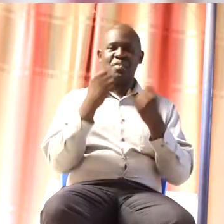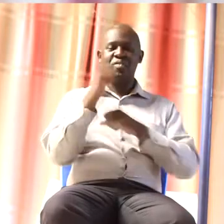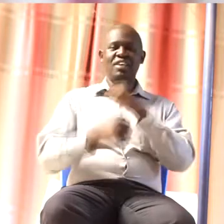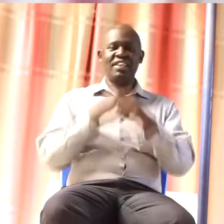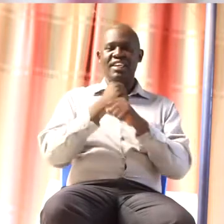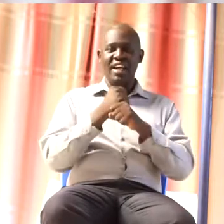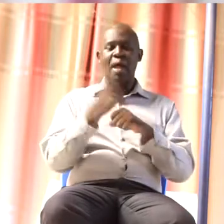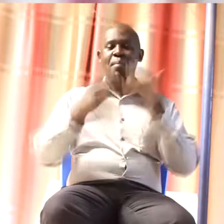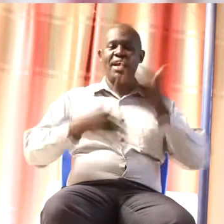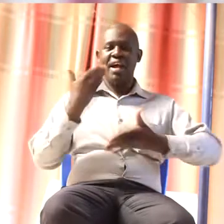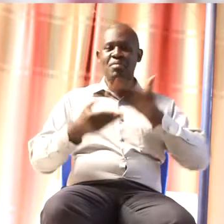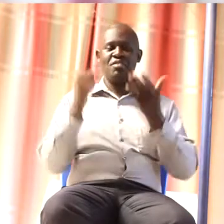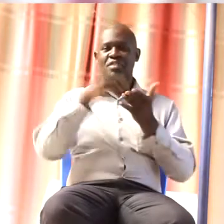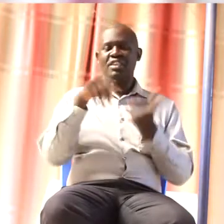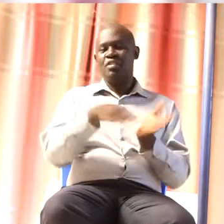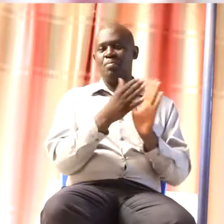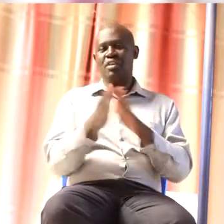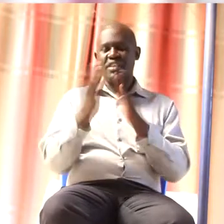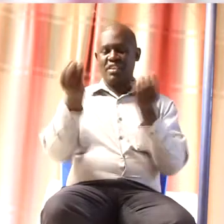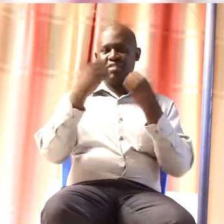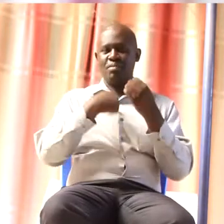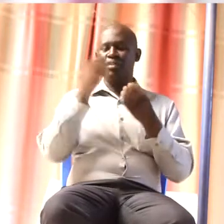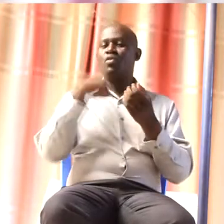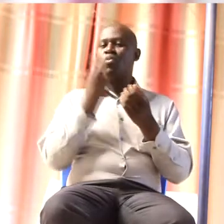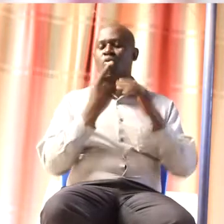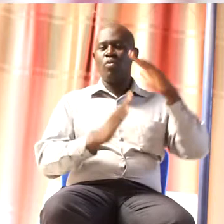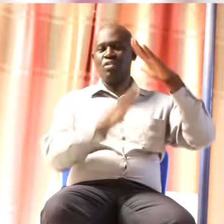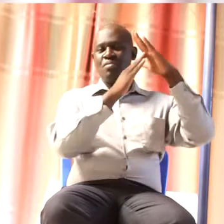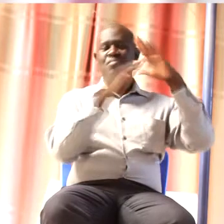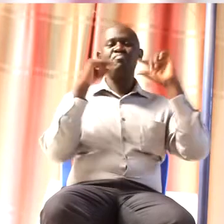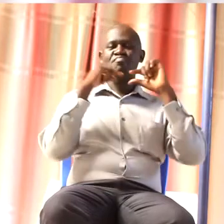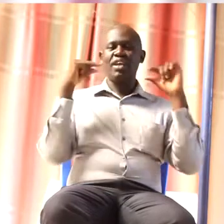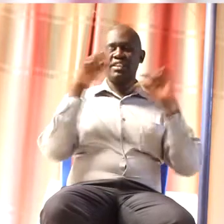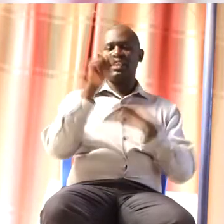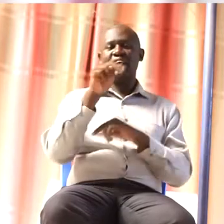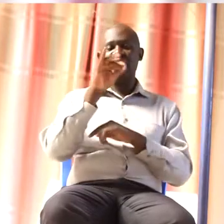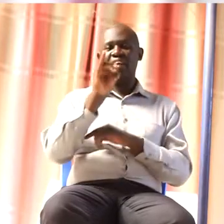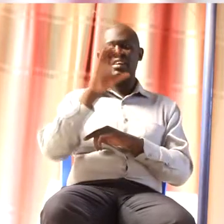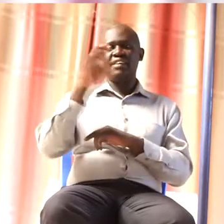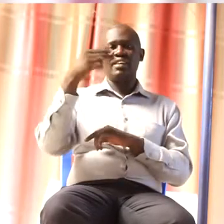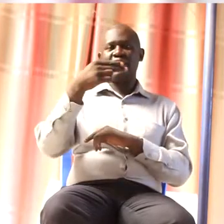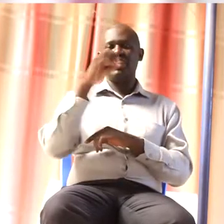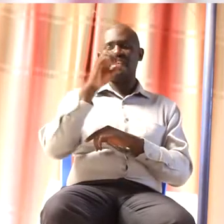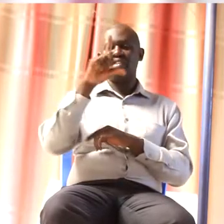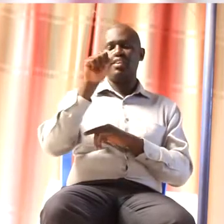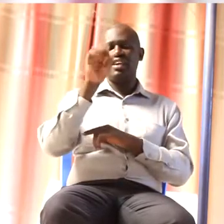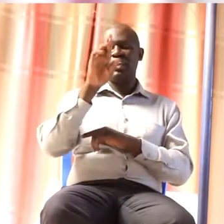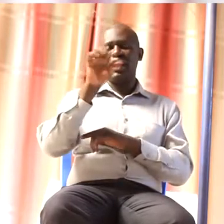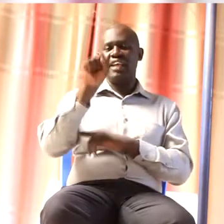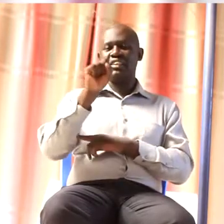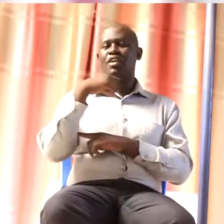for this opportunity given to me by our senior pastor, Pastor Nicholas, together with his lovely wife,